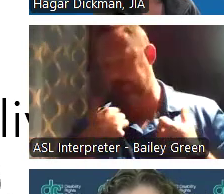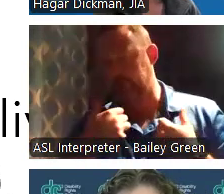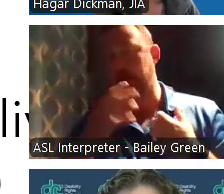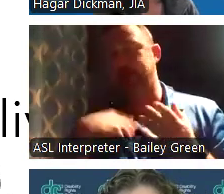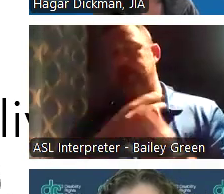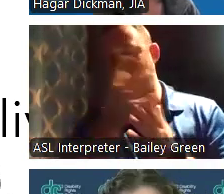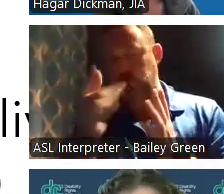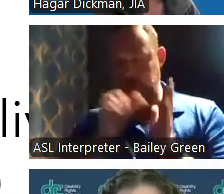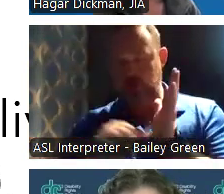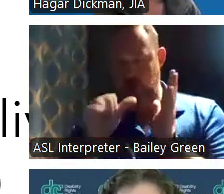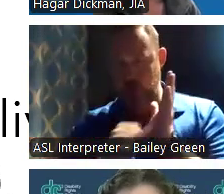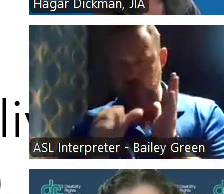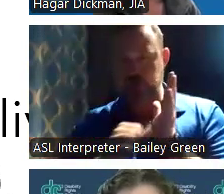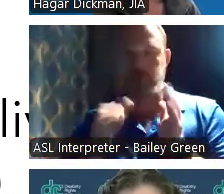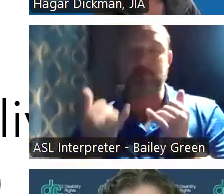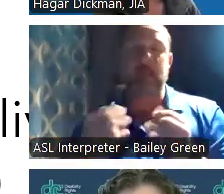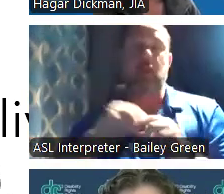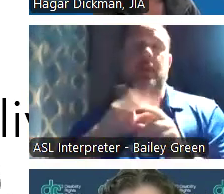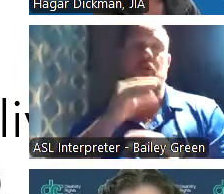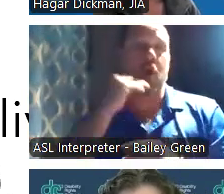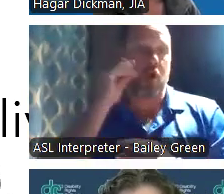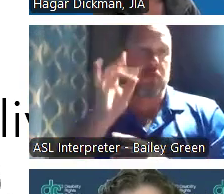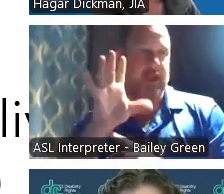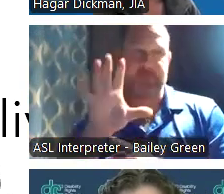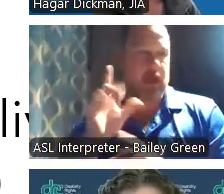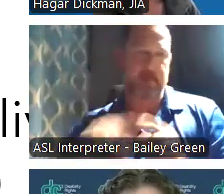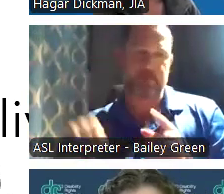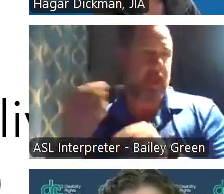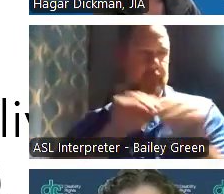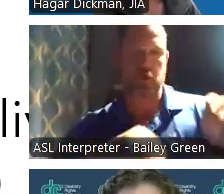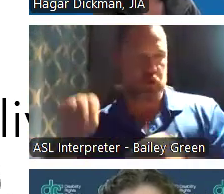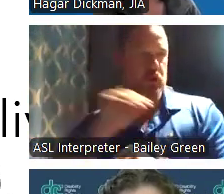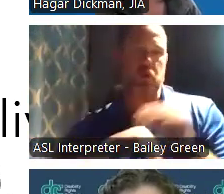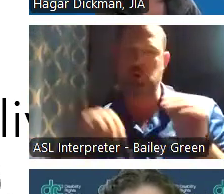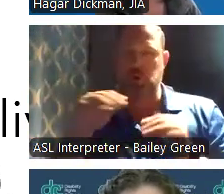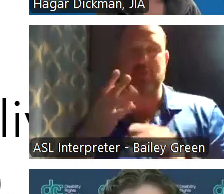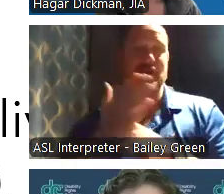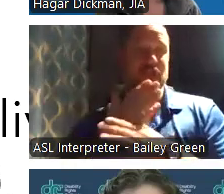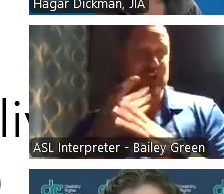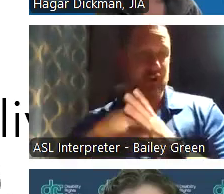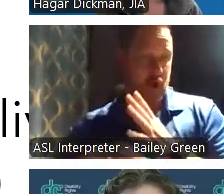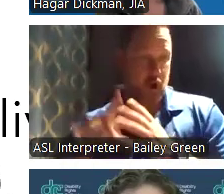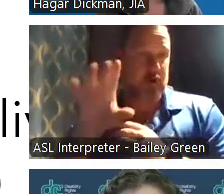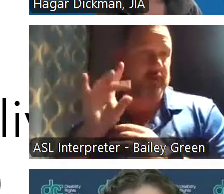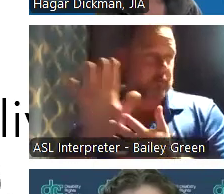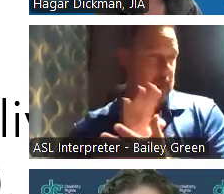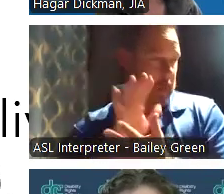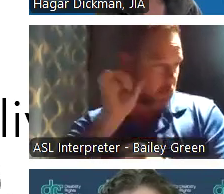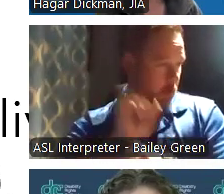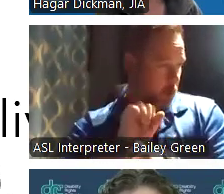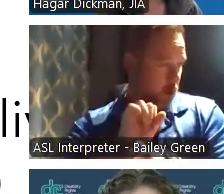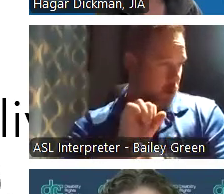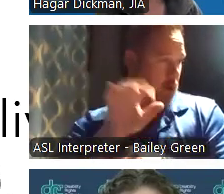multiple surgeries. Now she's in her home at 85 years old, cannot get around. Her share cost, once she did the paperwork,